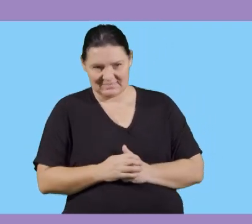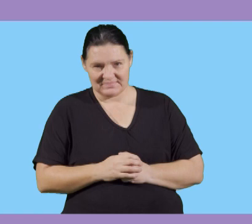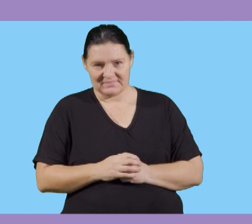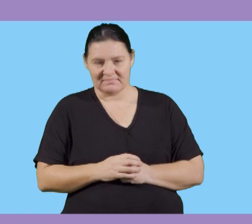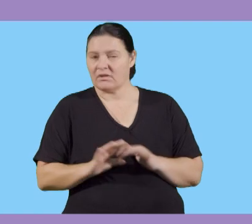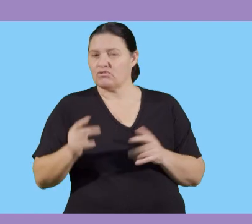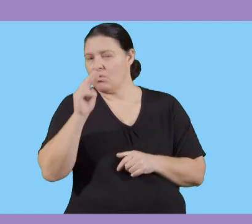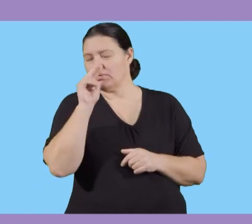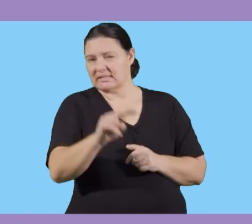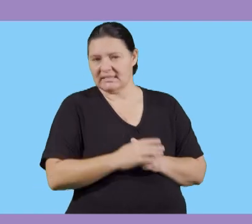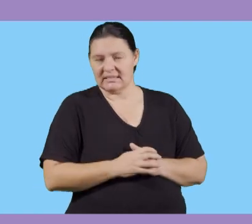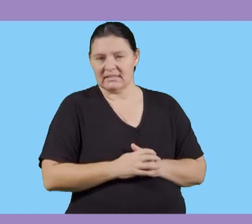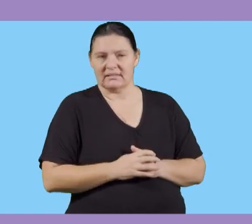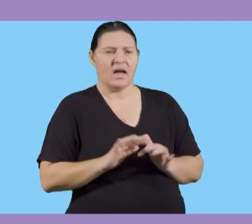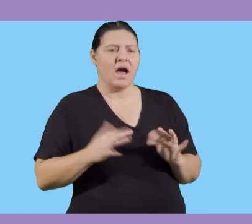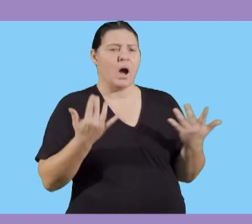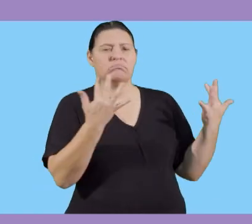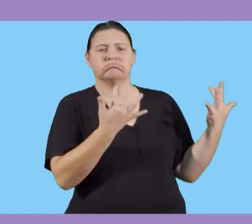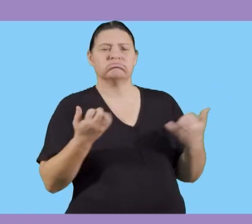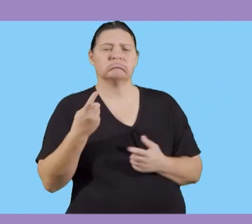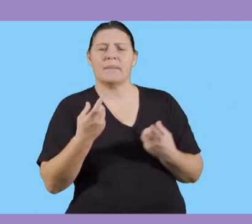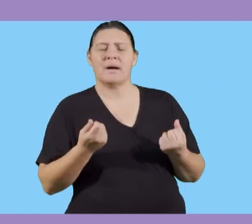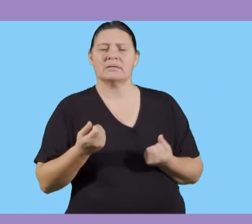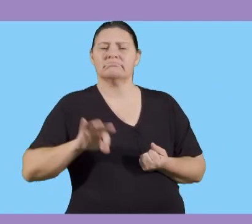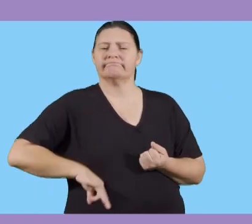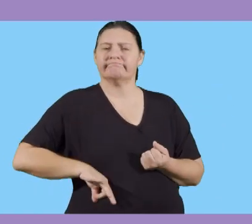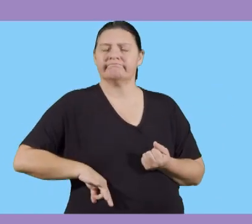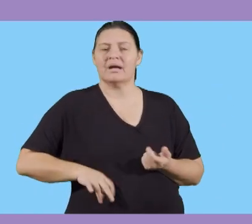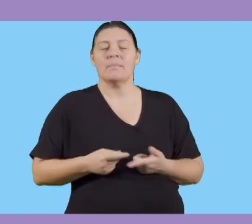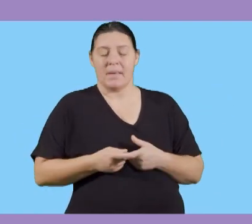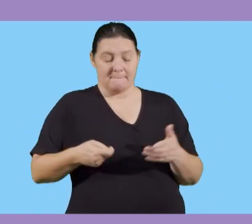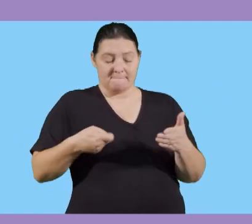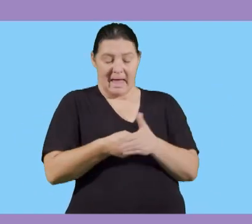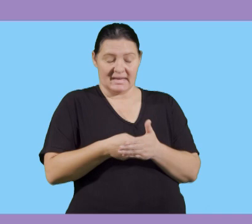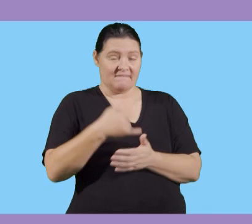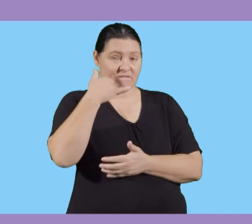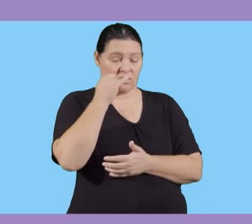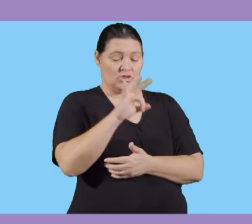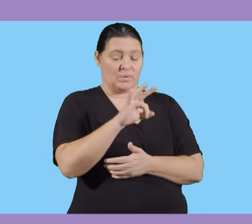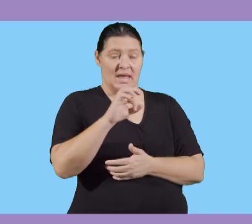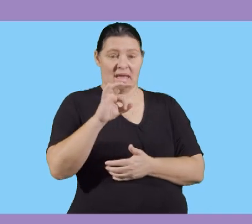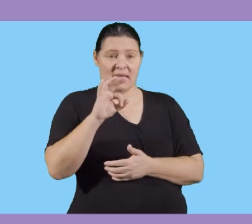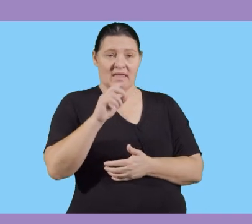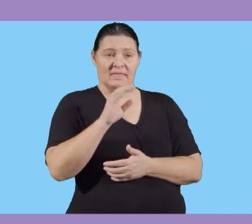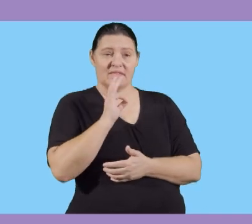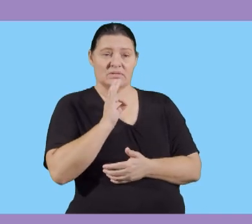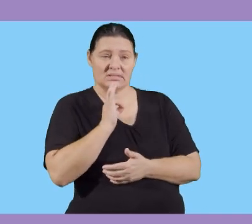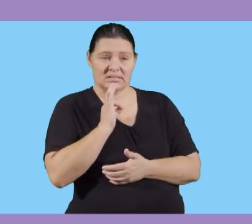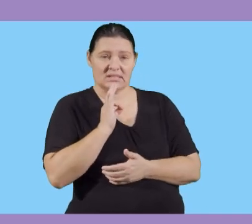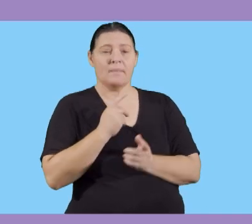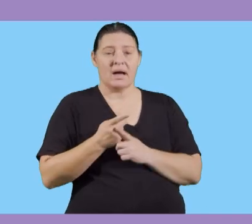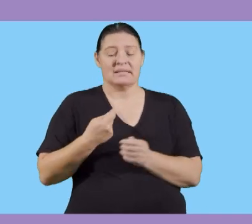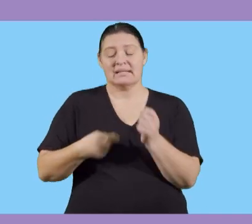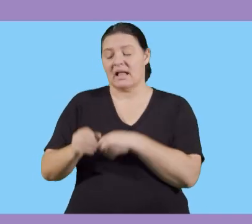550. So let's see how we calculate that profit. Palesa bought a phone for 3,000 rands and resells it